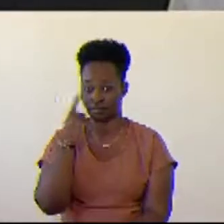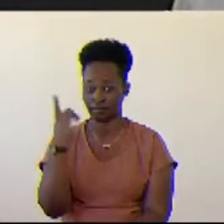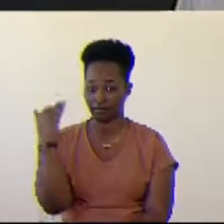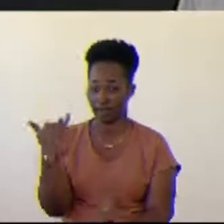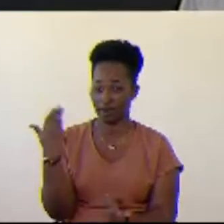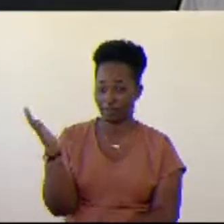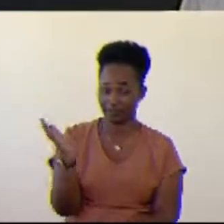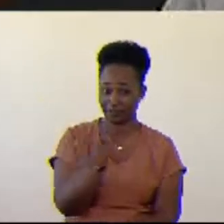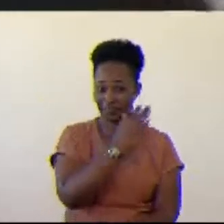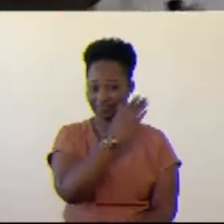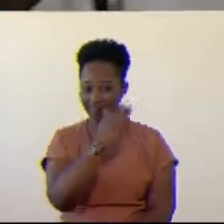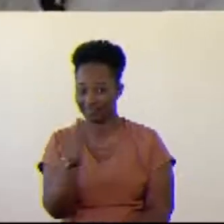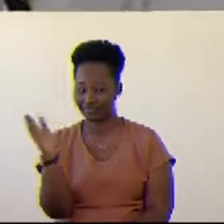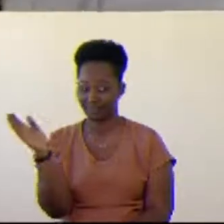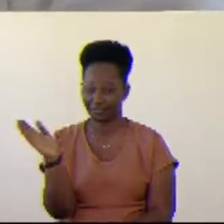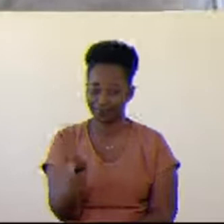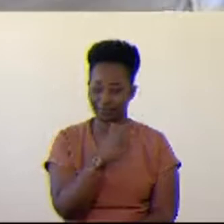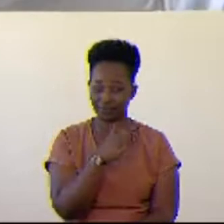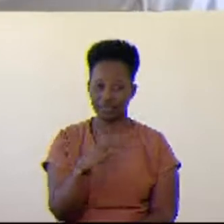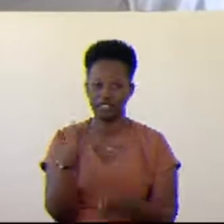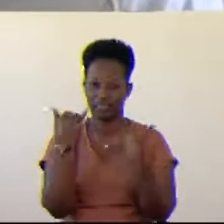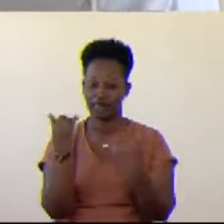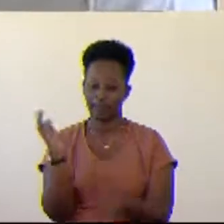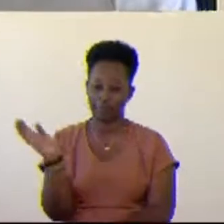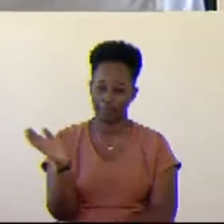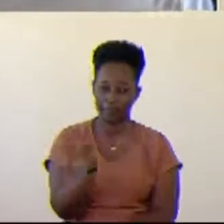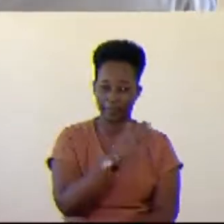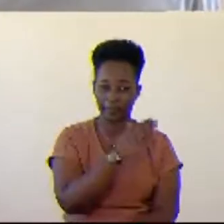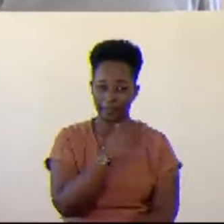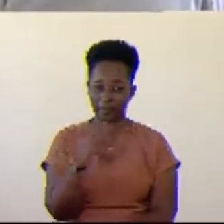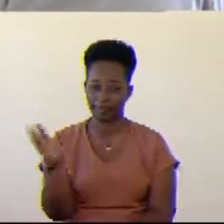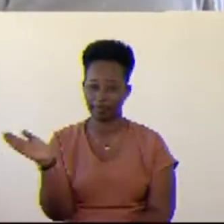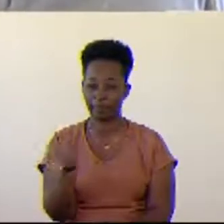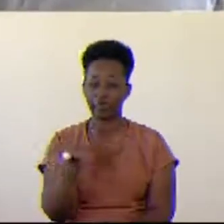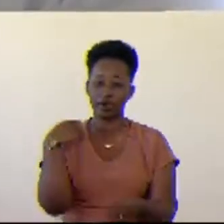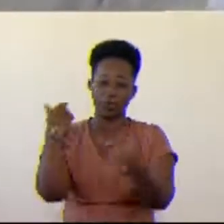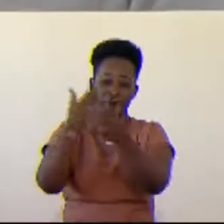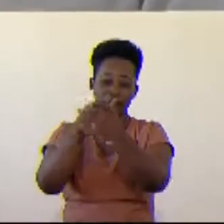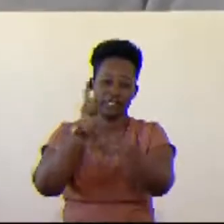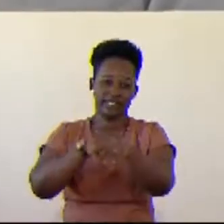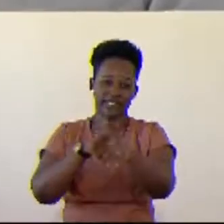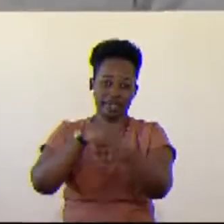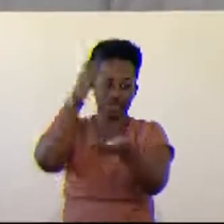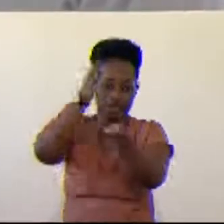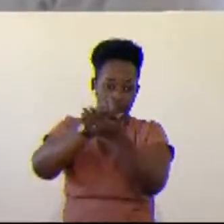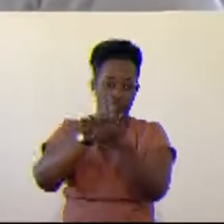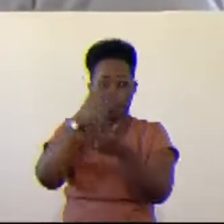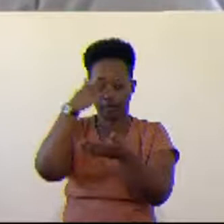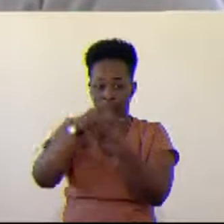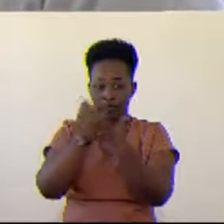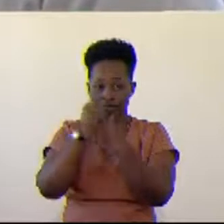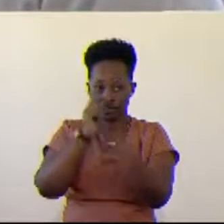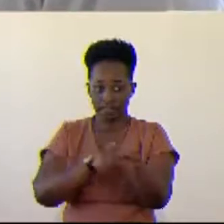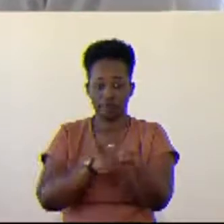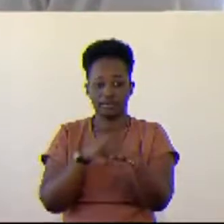swinging, okay? So let it swing until it comes to rest. And so in the interest of time, I am